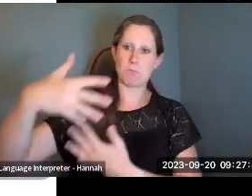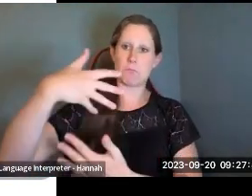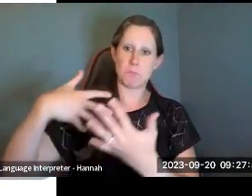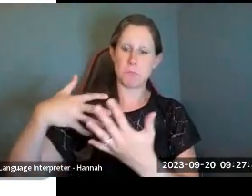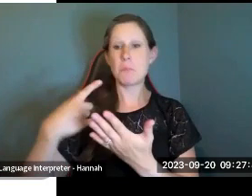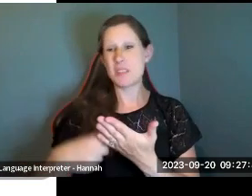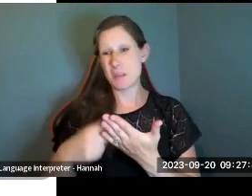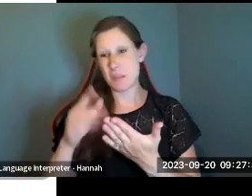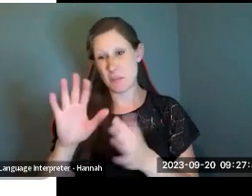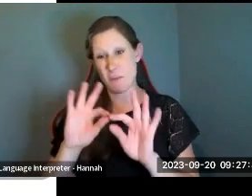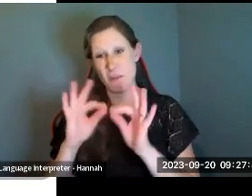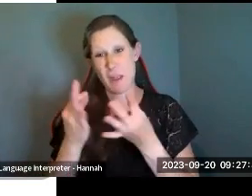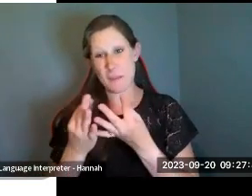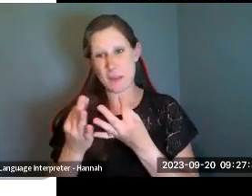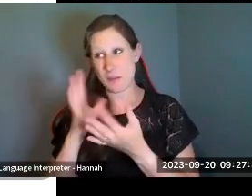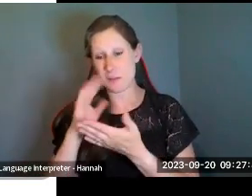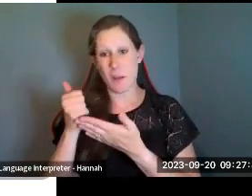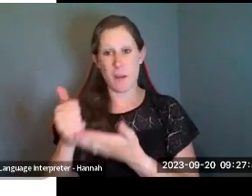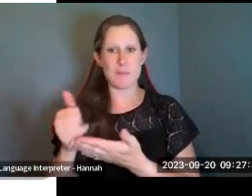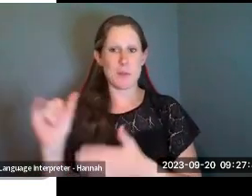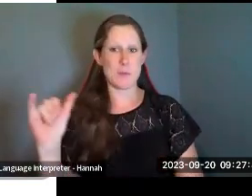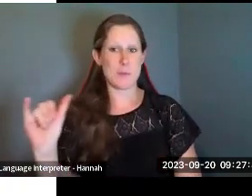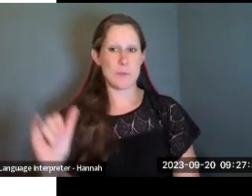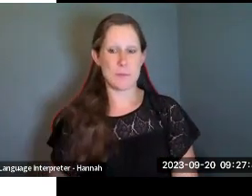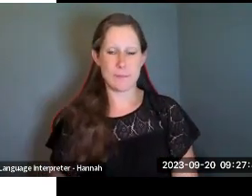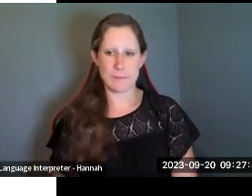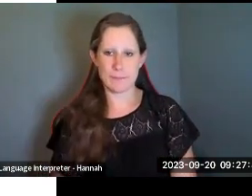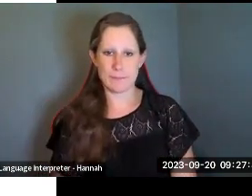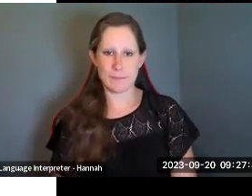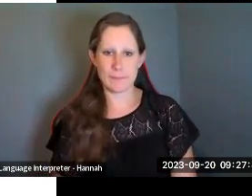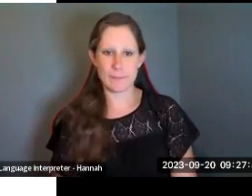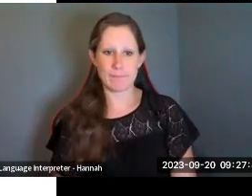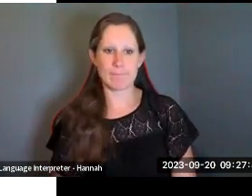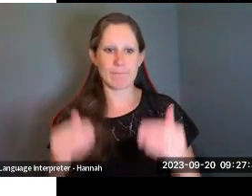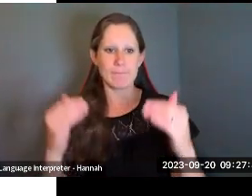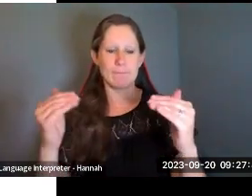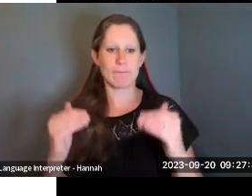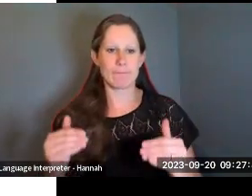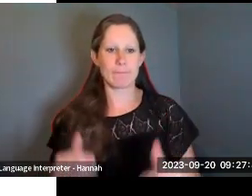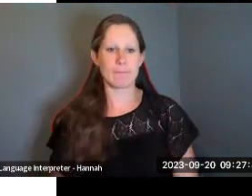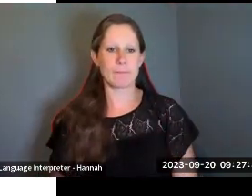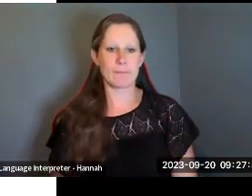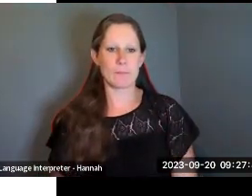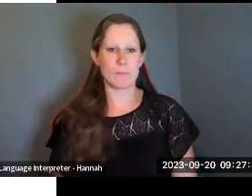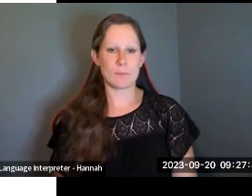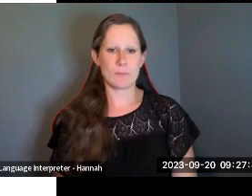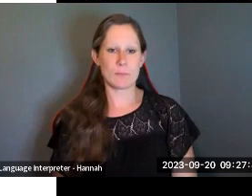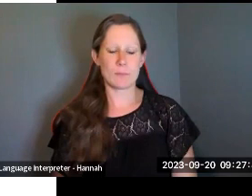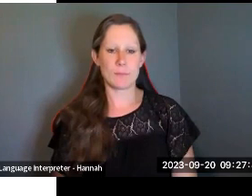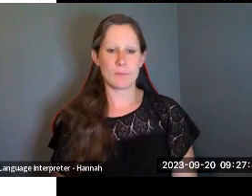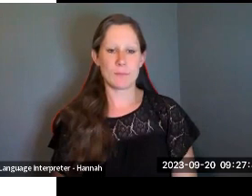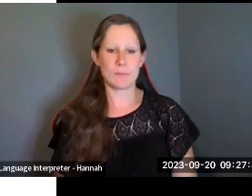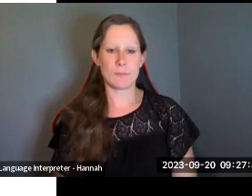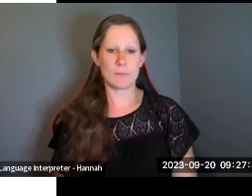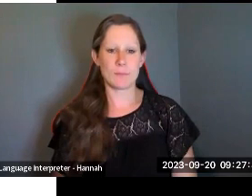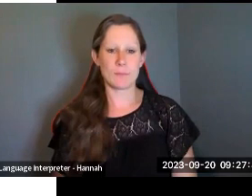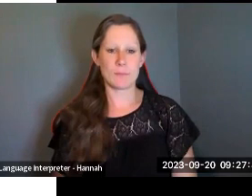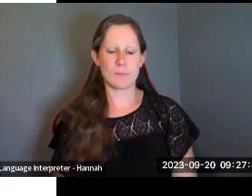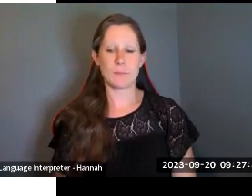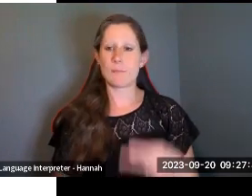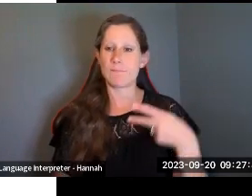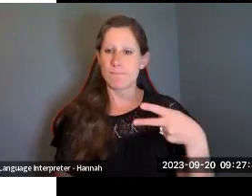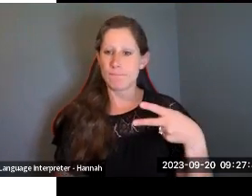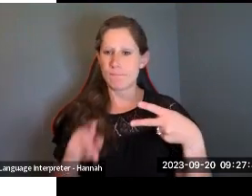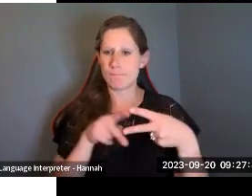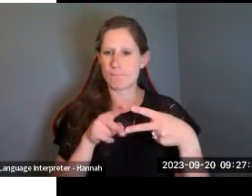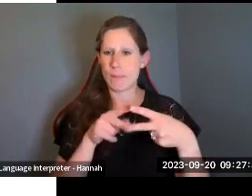own family. There are a couple of different ways that you can attend a